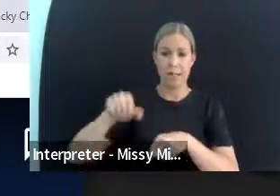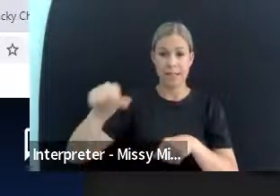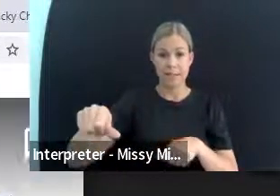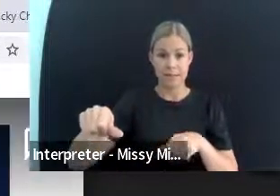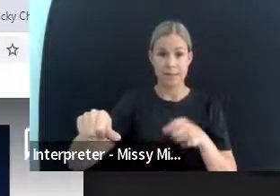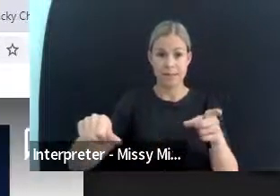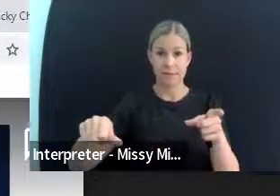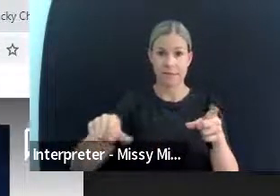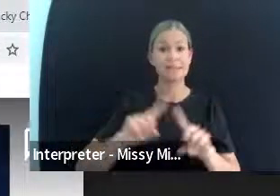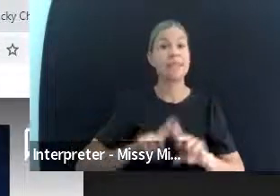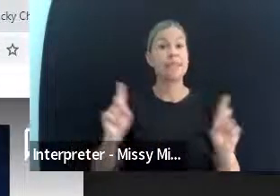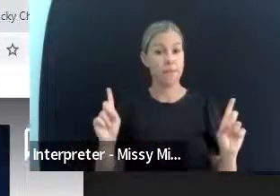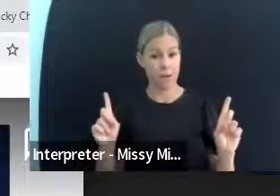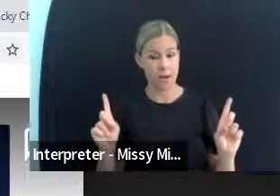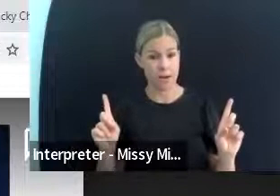that are different from